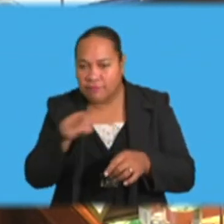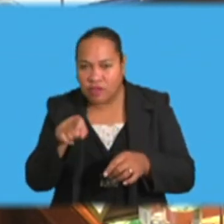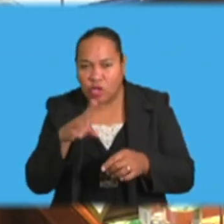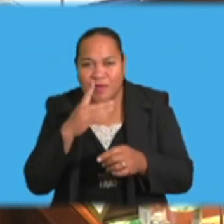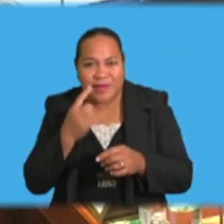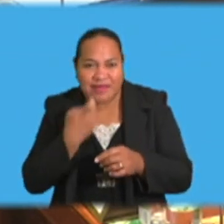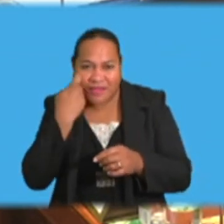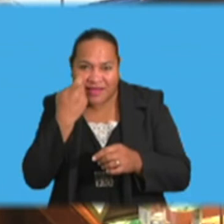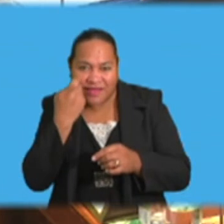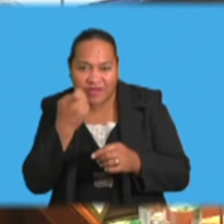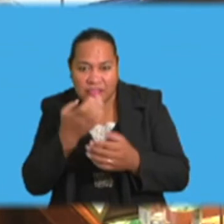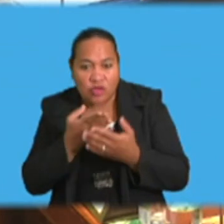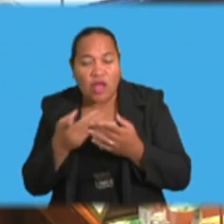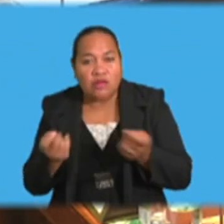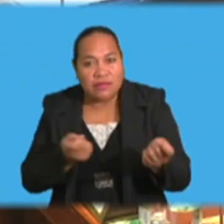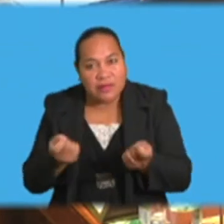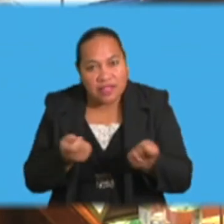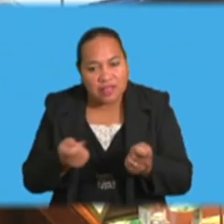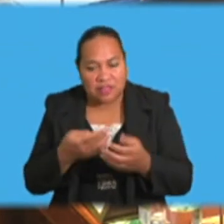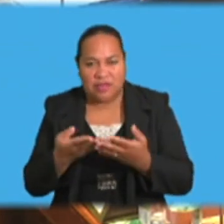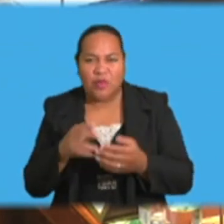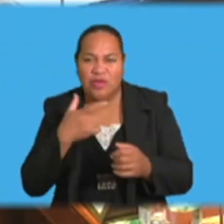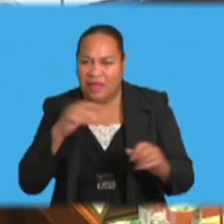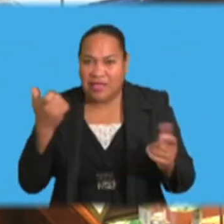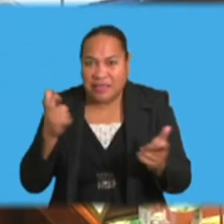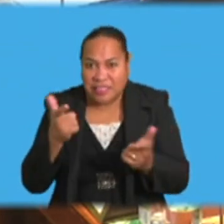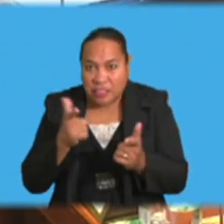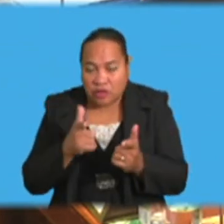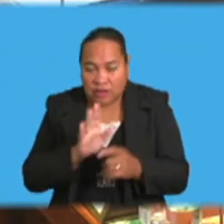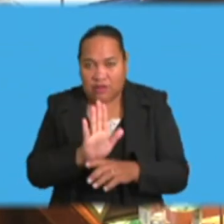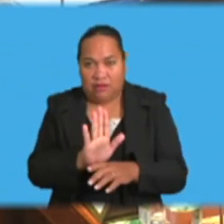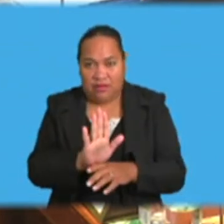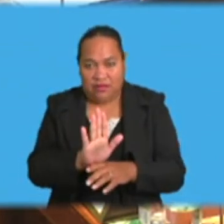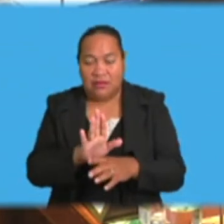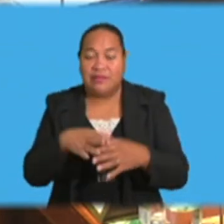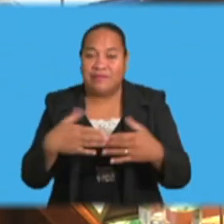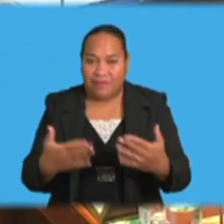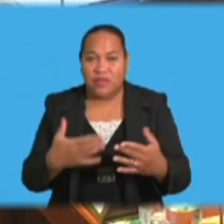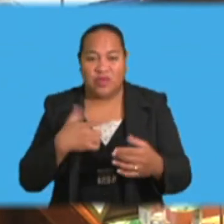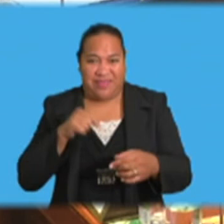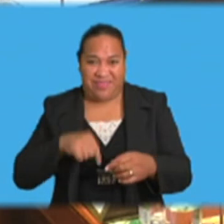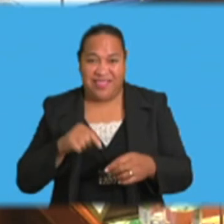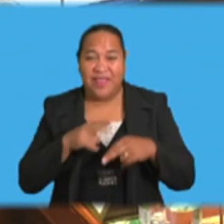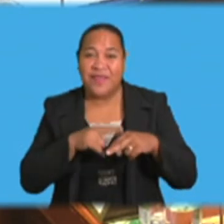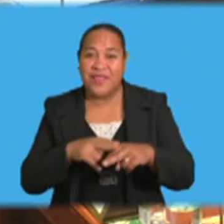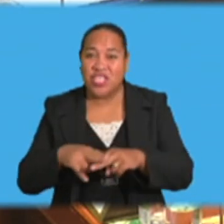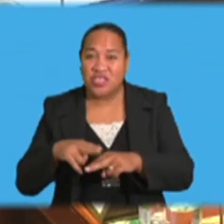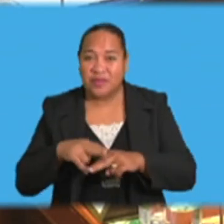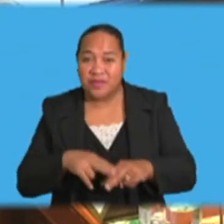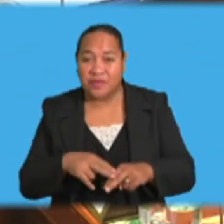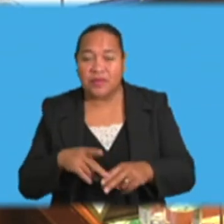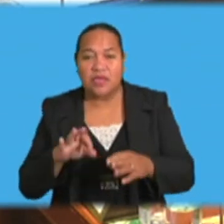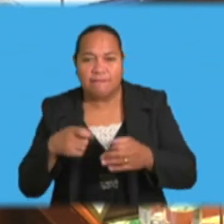approach when managing our limited resources. For a country such as Fiji,